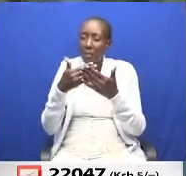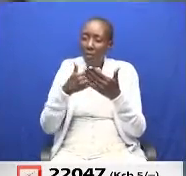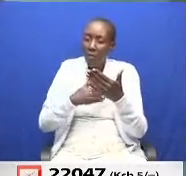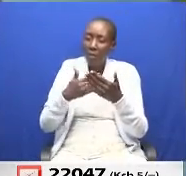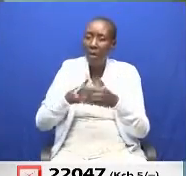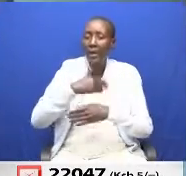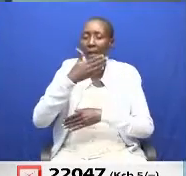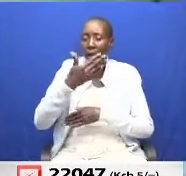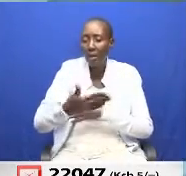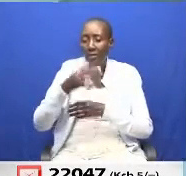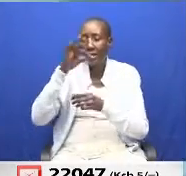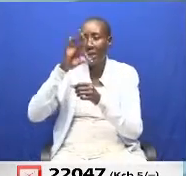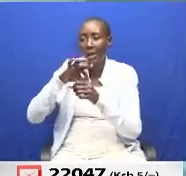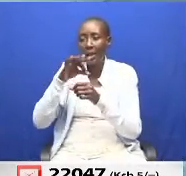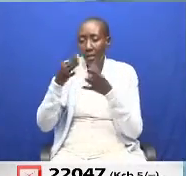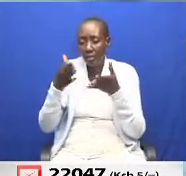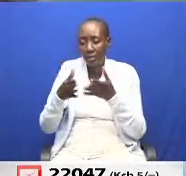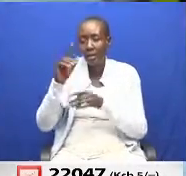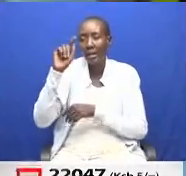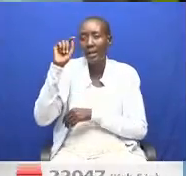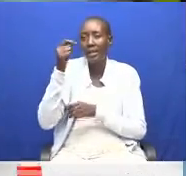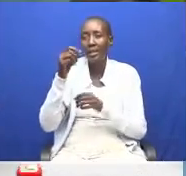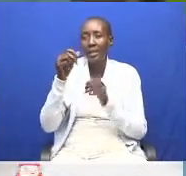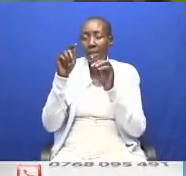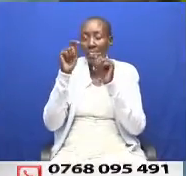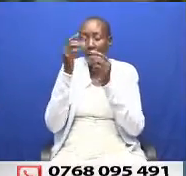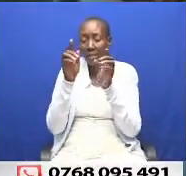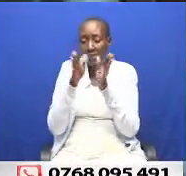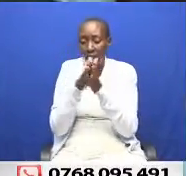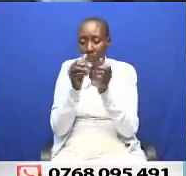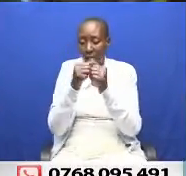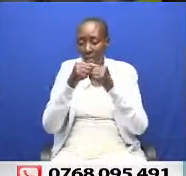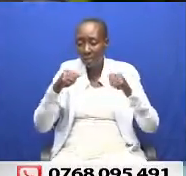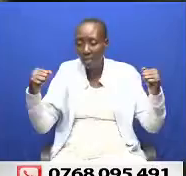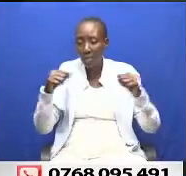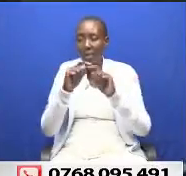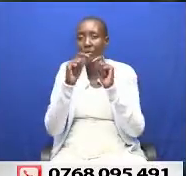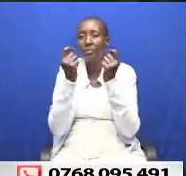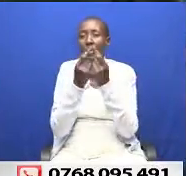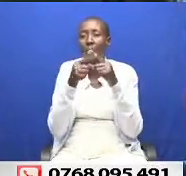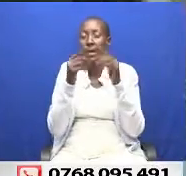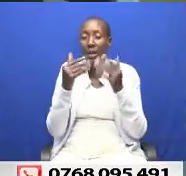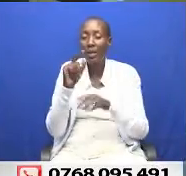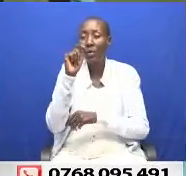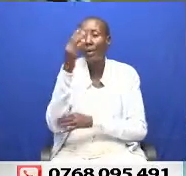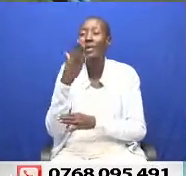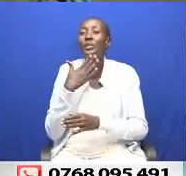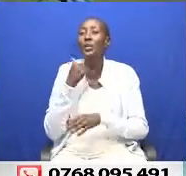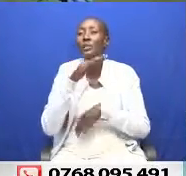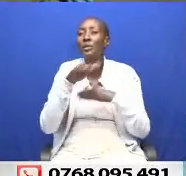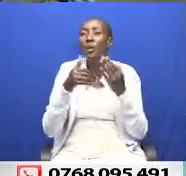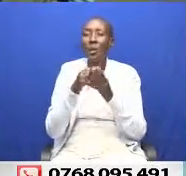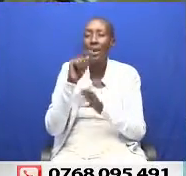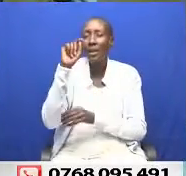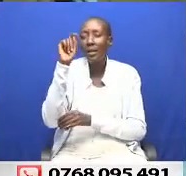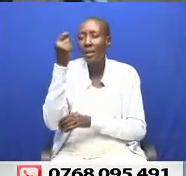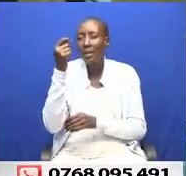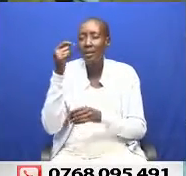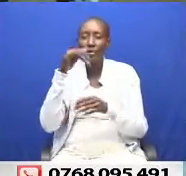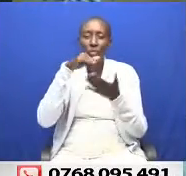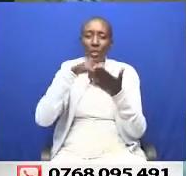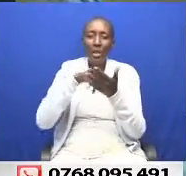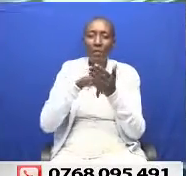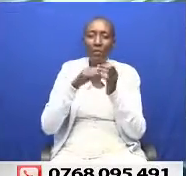kila uchaguzi nchini wa Kenya hugawanyika kwa msingi ya kikabila, wa Kenya sasa wakitaka wa Kenya wote kujumuishwa kwa misingi ya